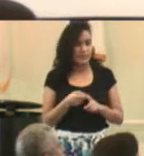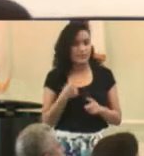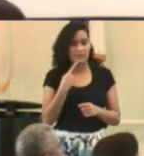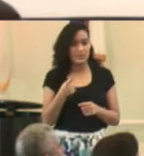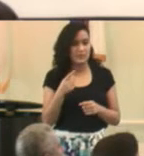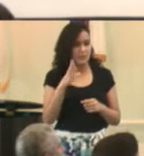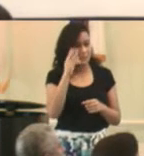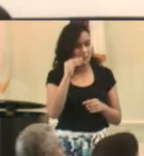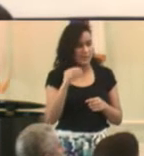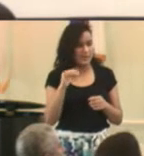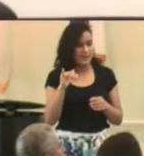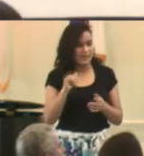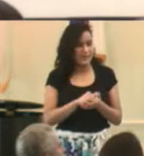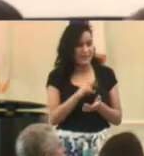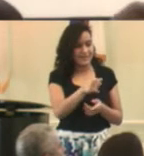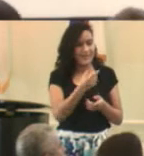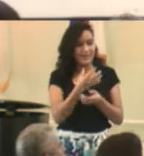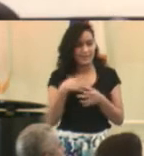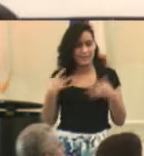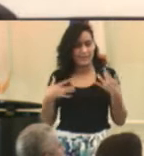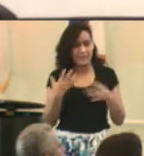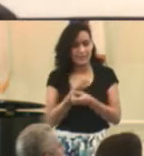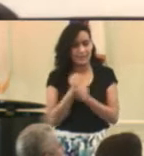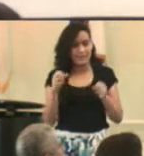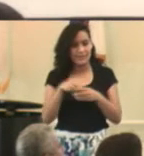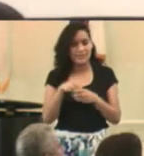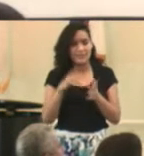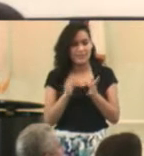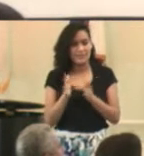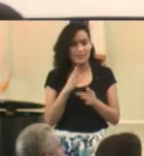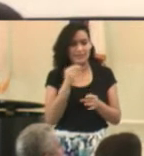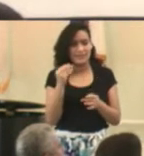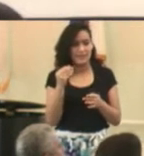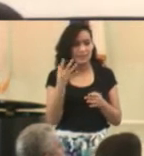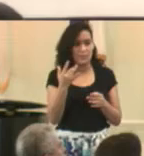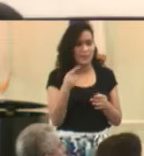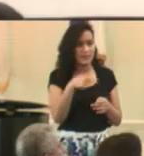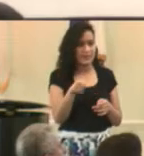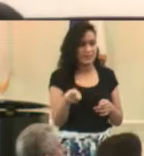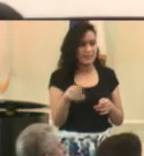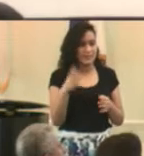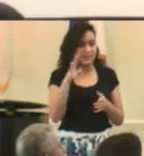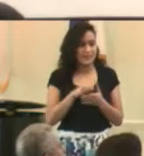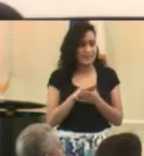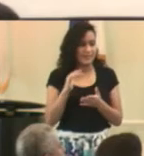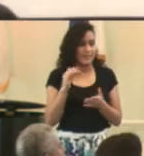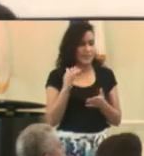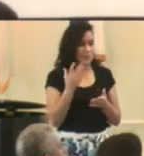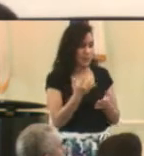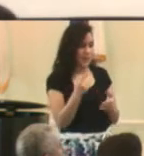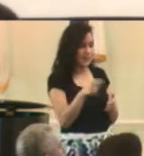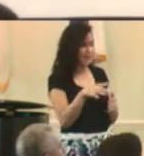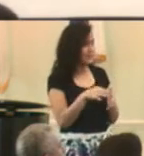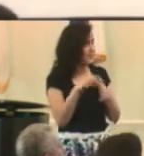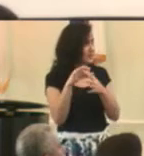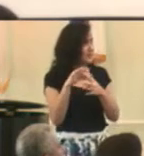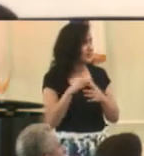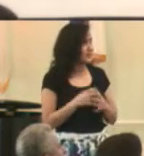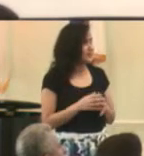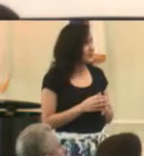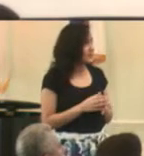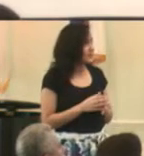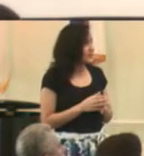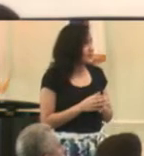Kumar that they felt safe in Jesus and why they believe that he is special. So if you look at the slide here on